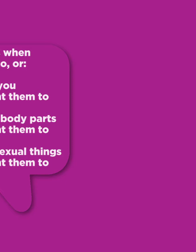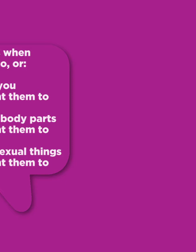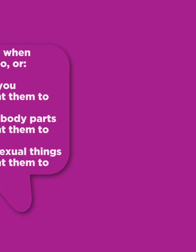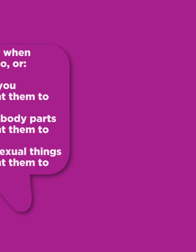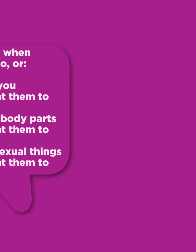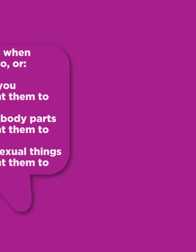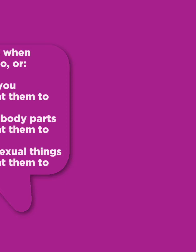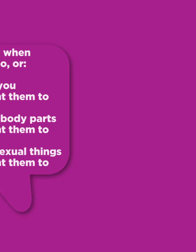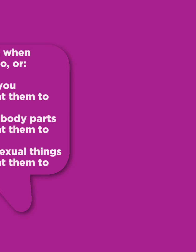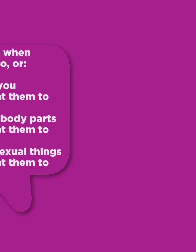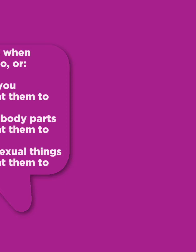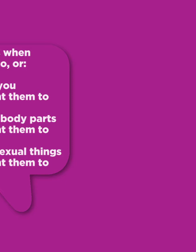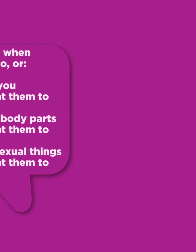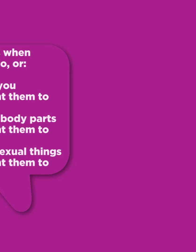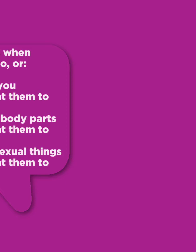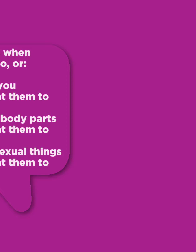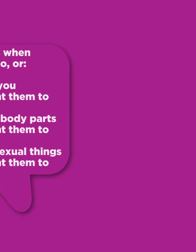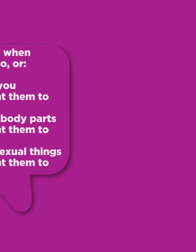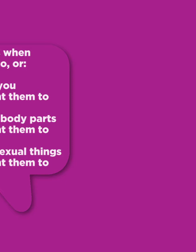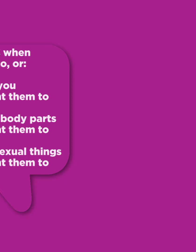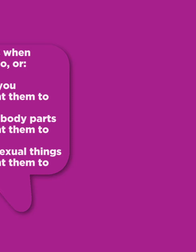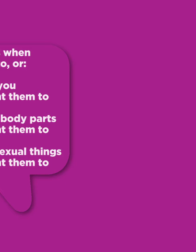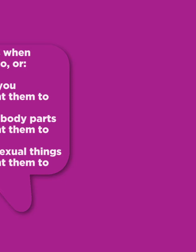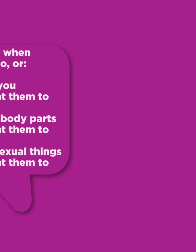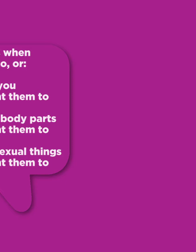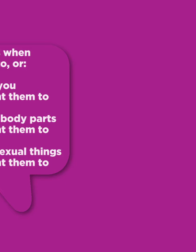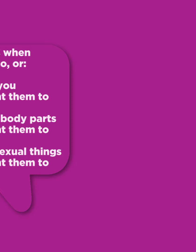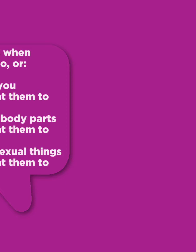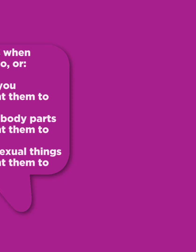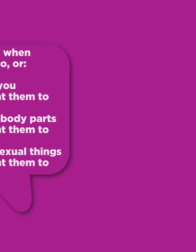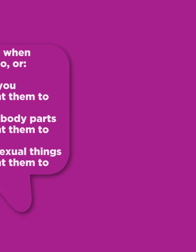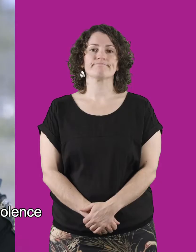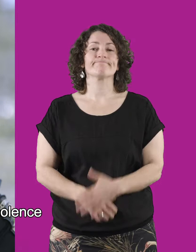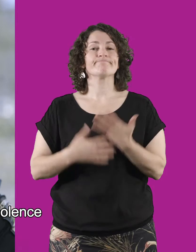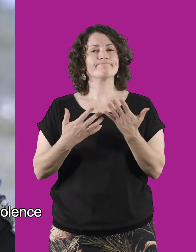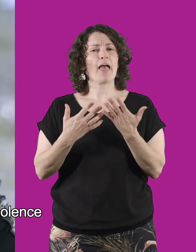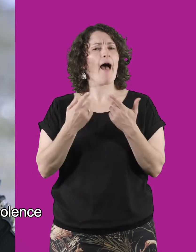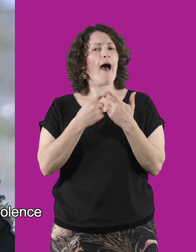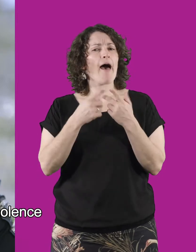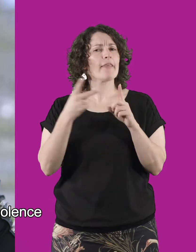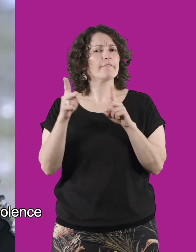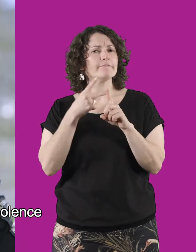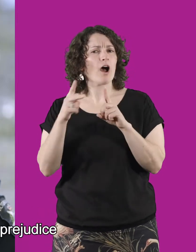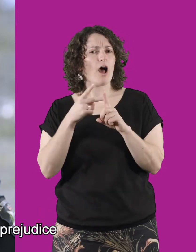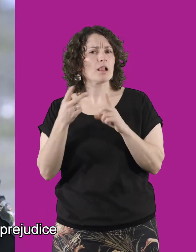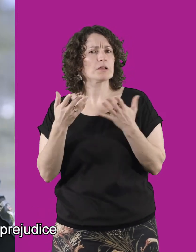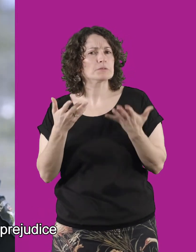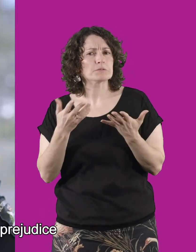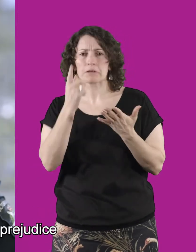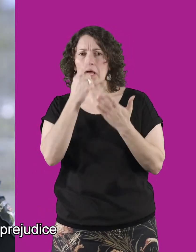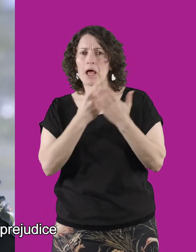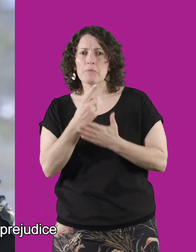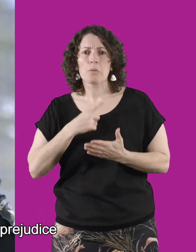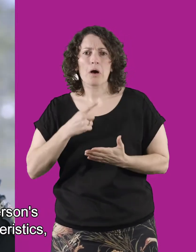them to, or tries to make you do sexual things you don't want them to. Other types of violence or abuse may be caused